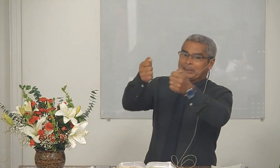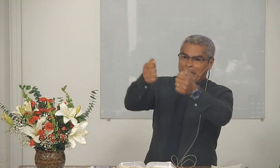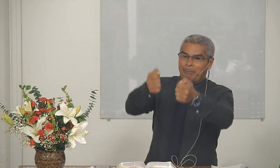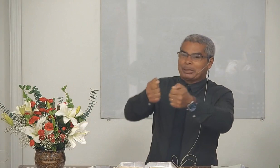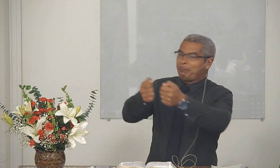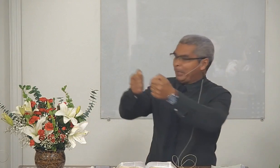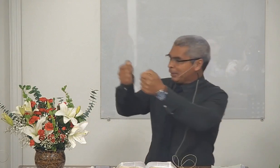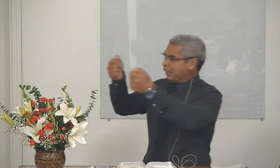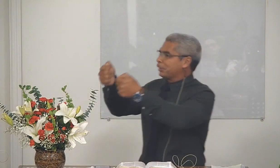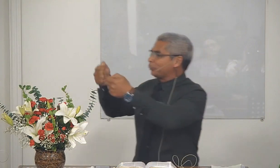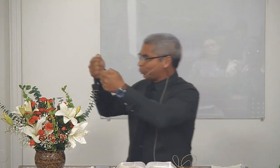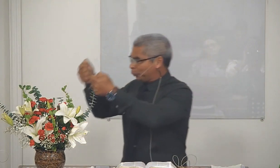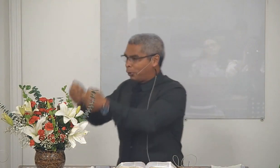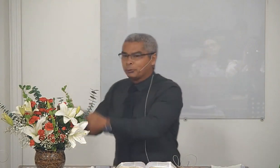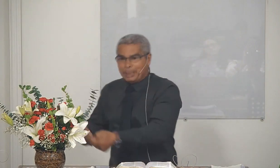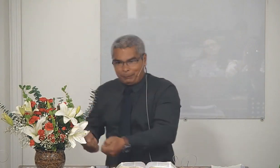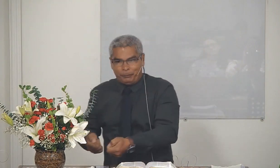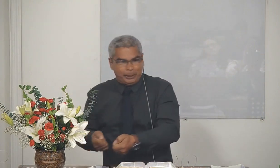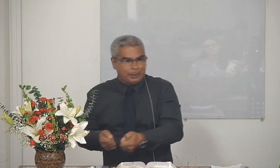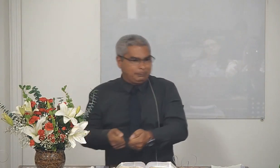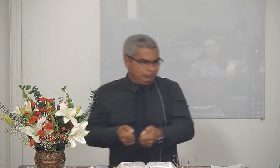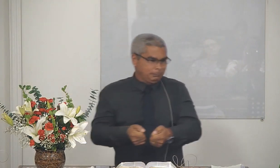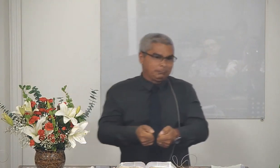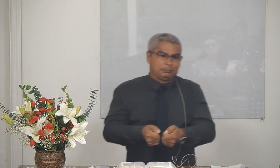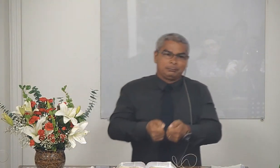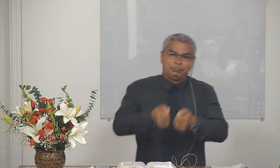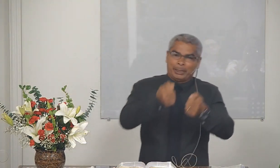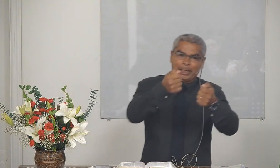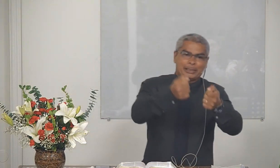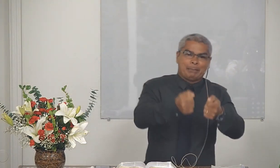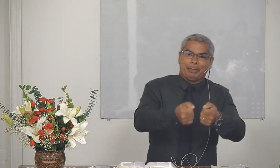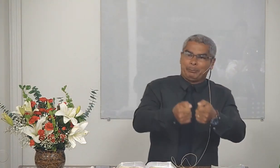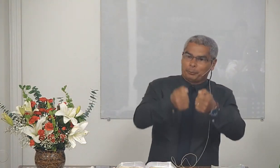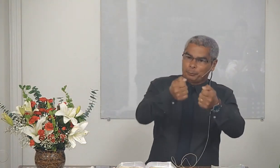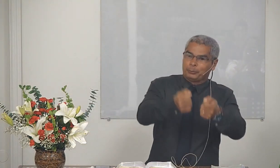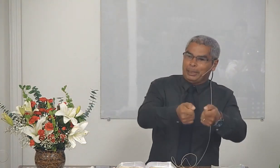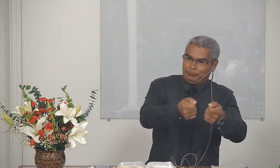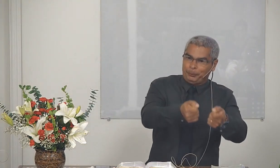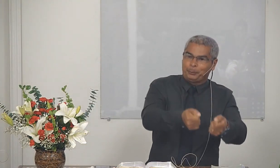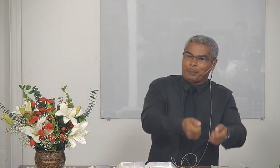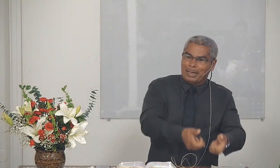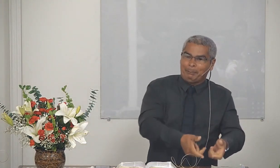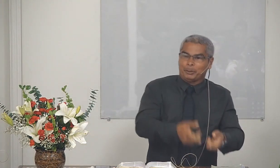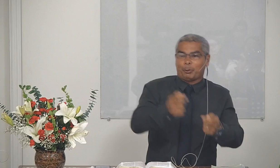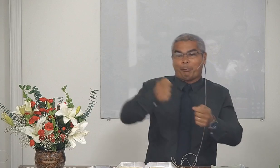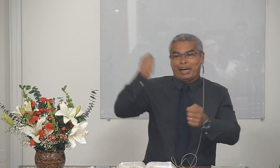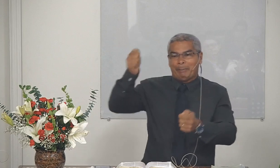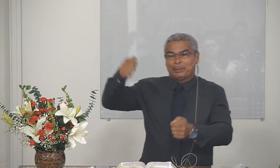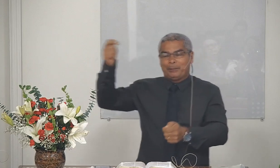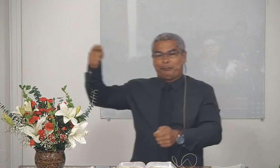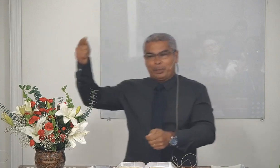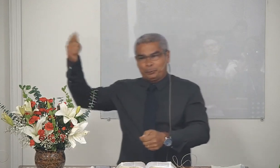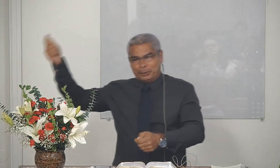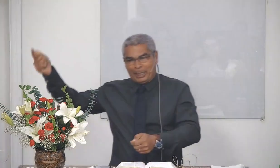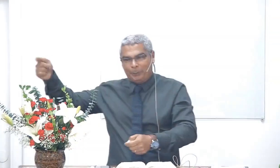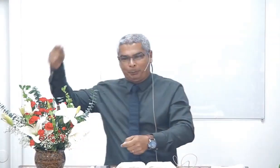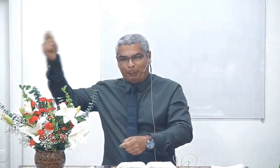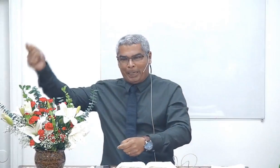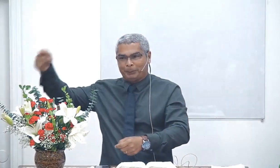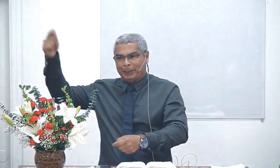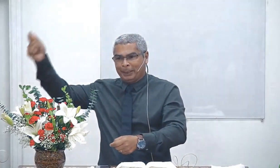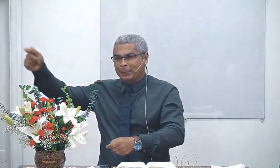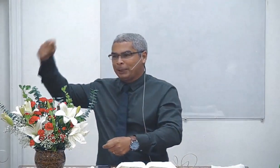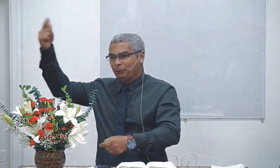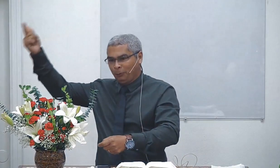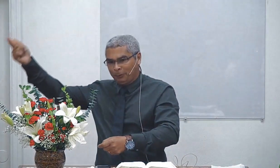is calling us to enter in the presence of the landowner to receive the righteous